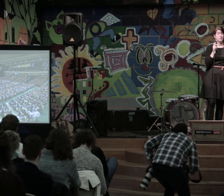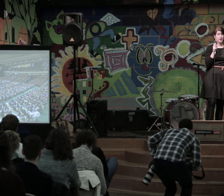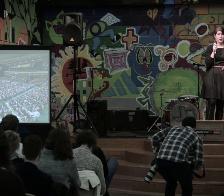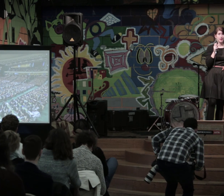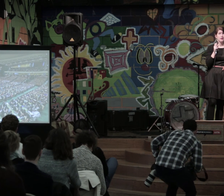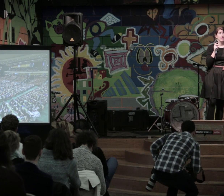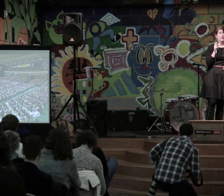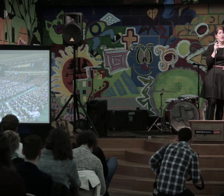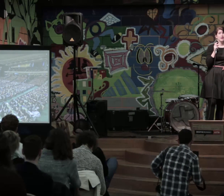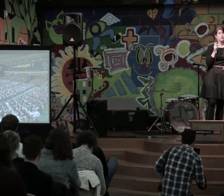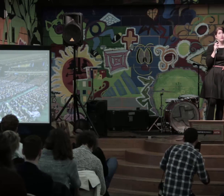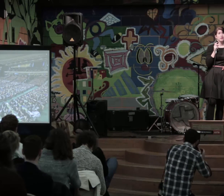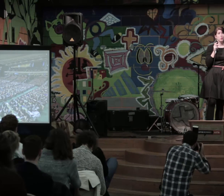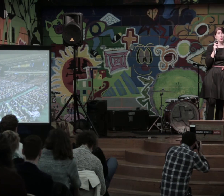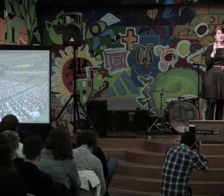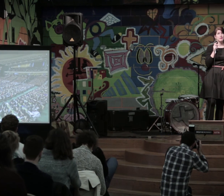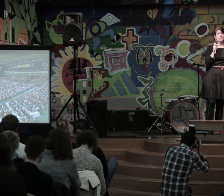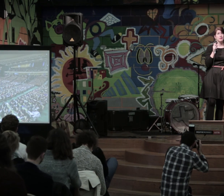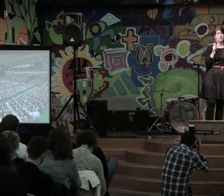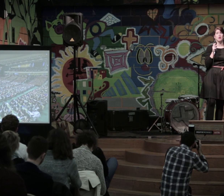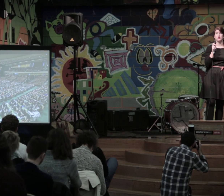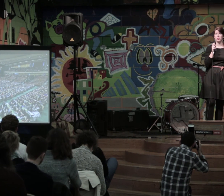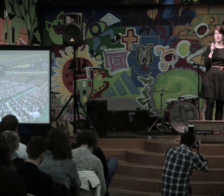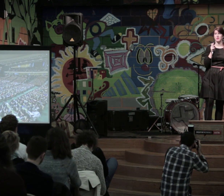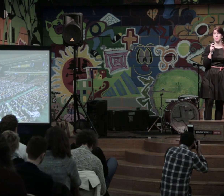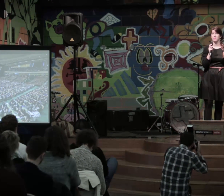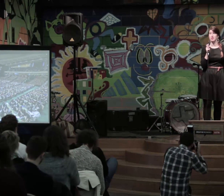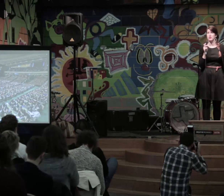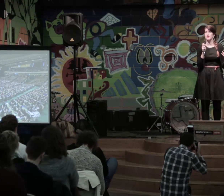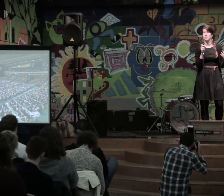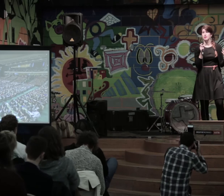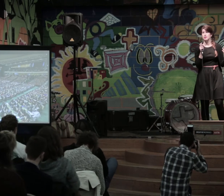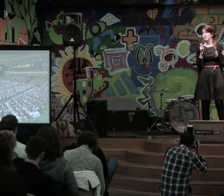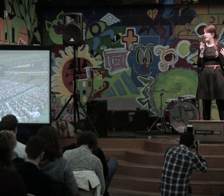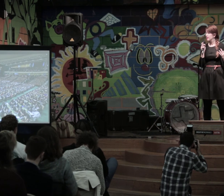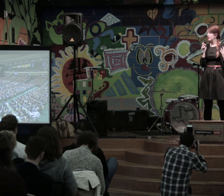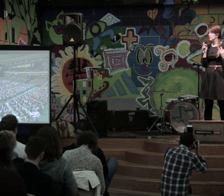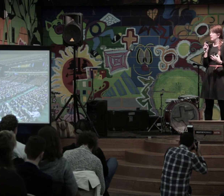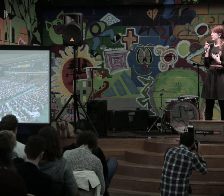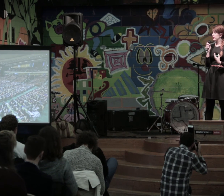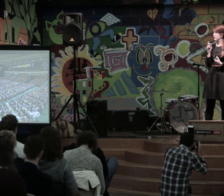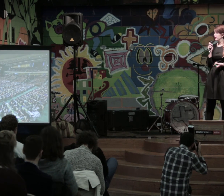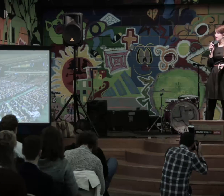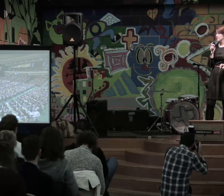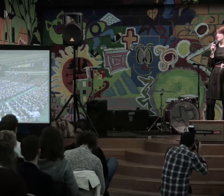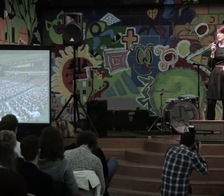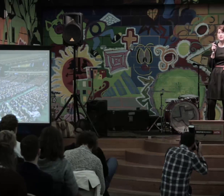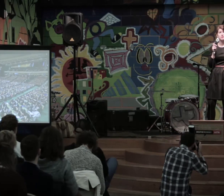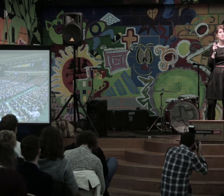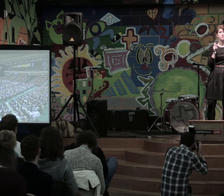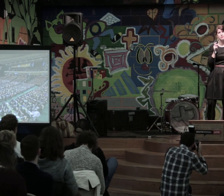came to be, that is really what launched interpreting as a profession to be recognized. The UN currently